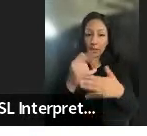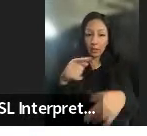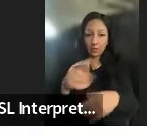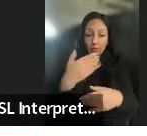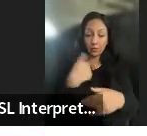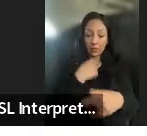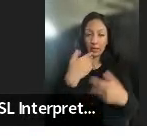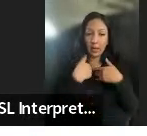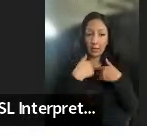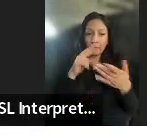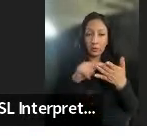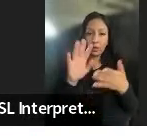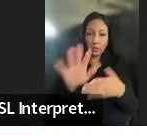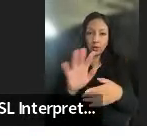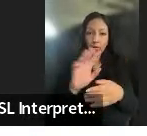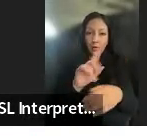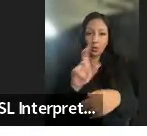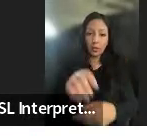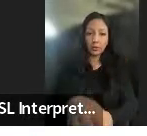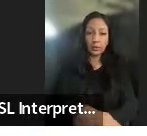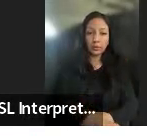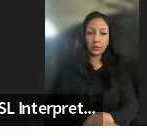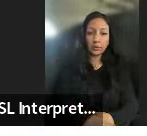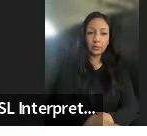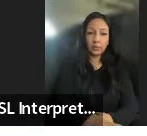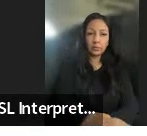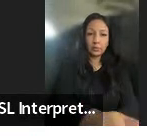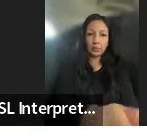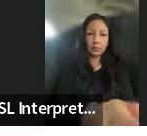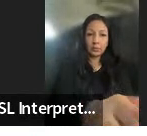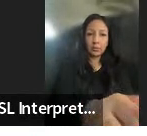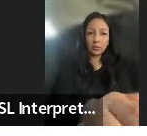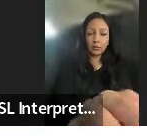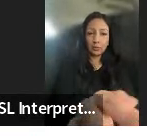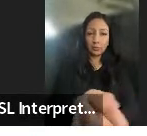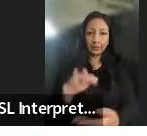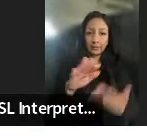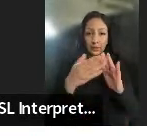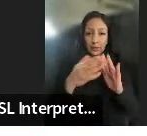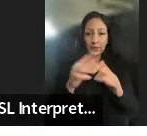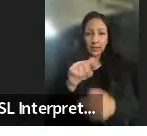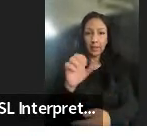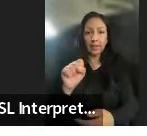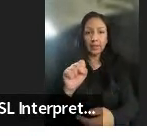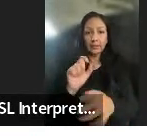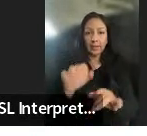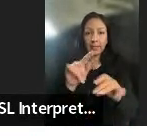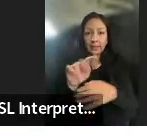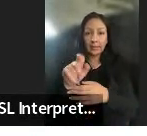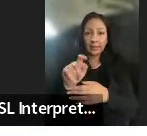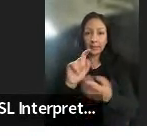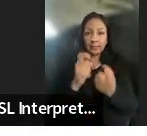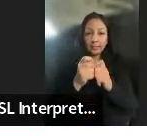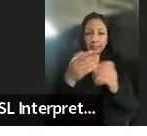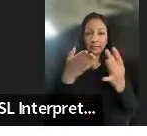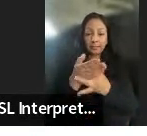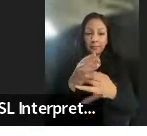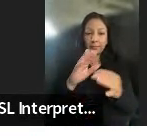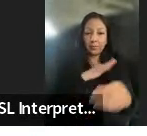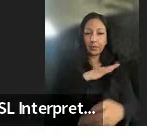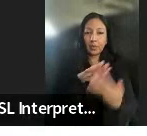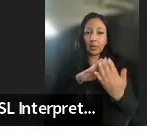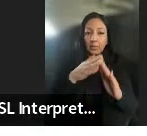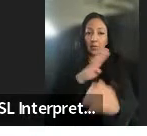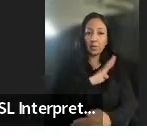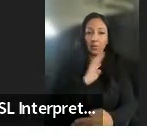last conversation. Will the city of Yes proposed zoning tax changes come through the community boards as one large